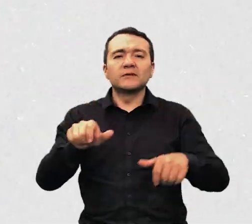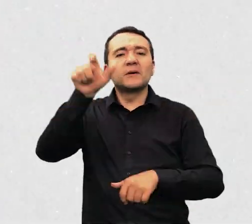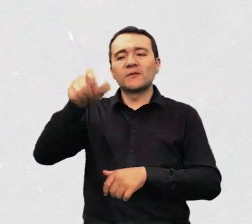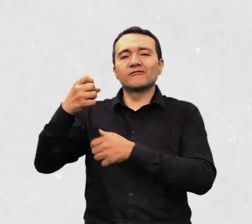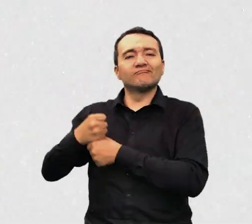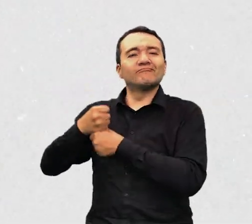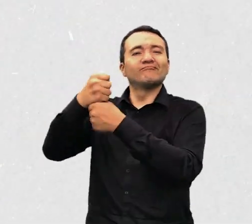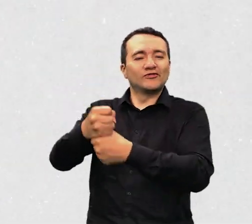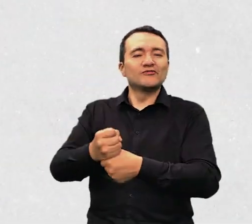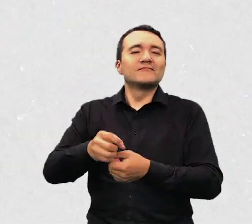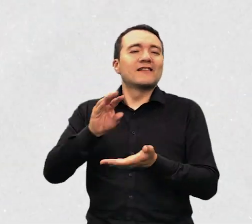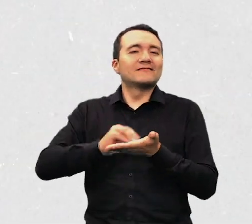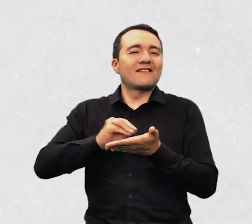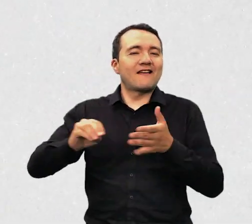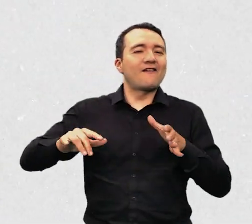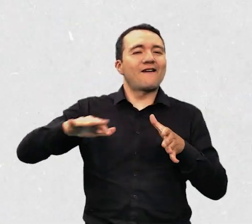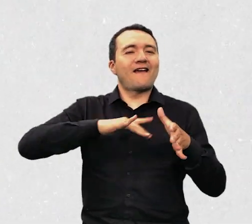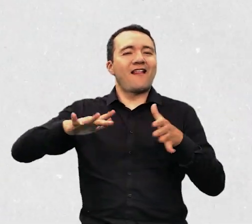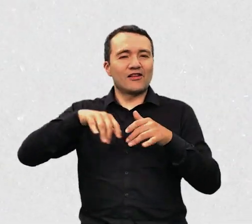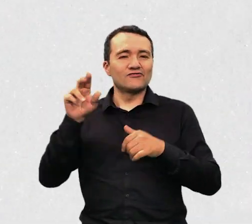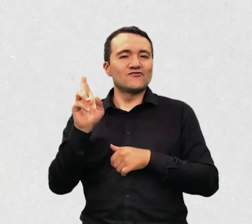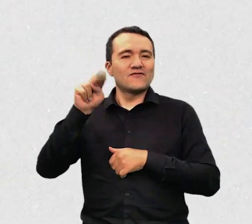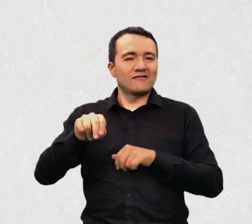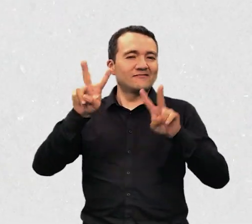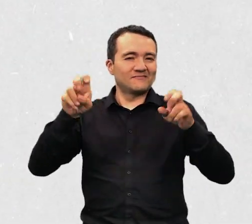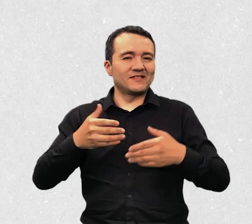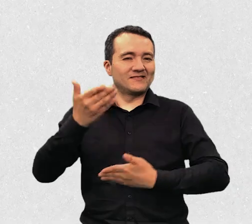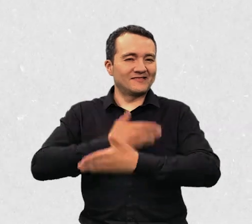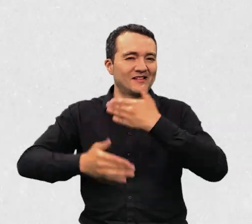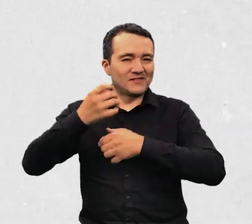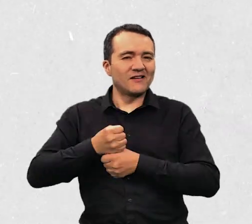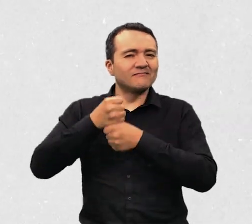Produced by the Special Envoy of the Secretary-General